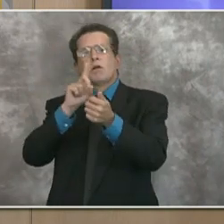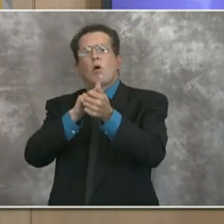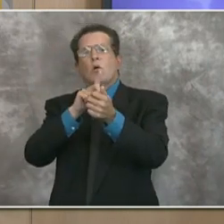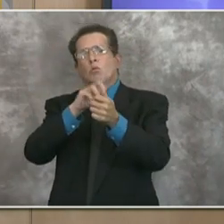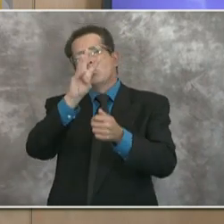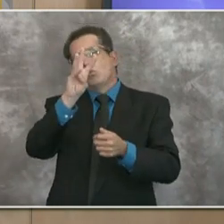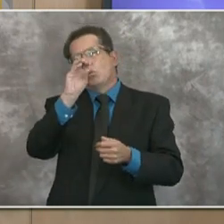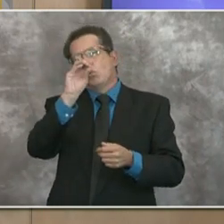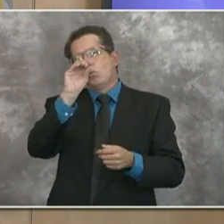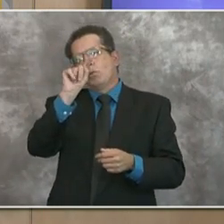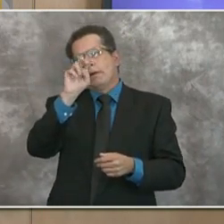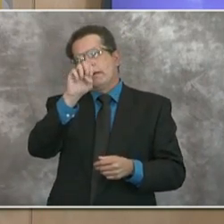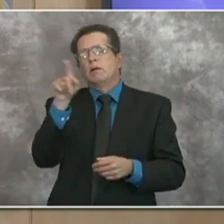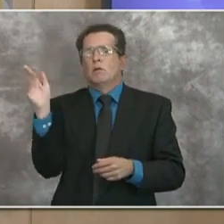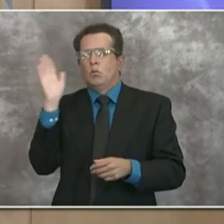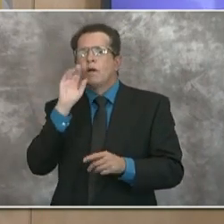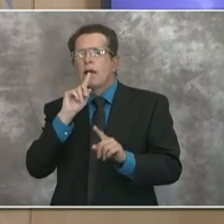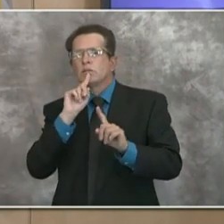respond.